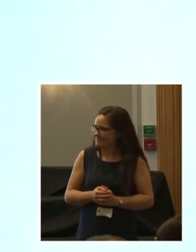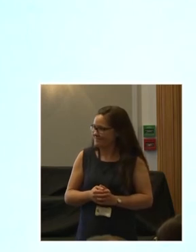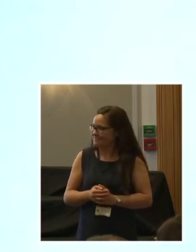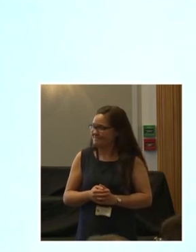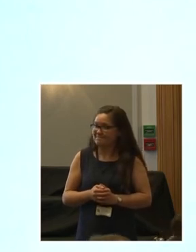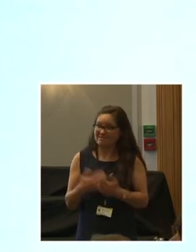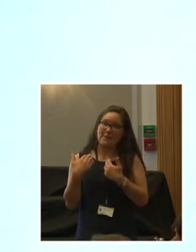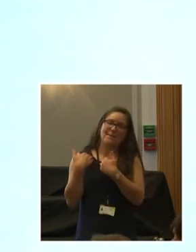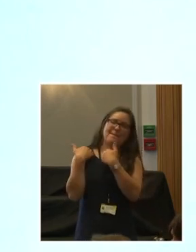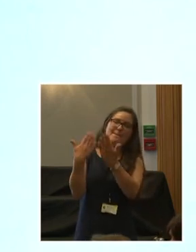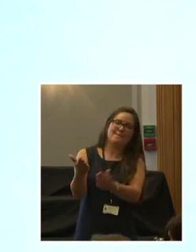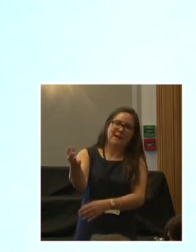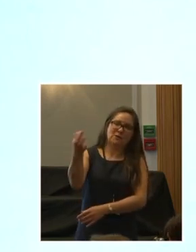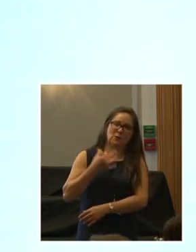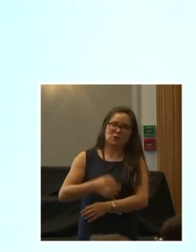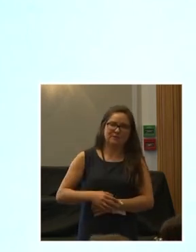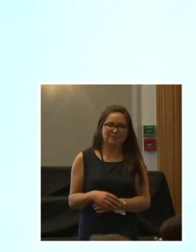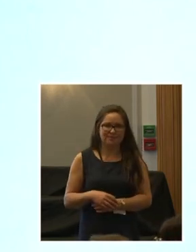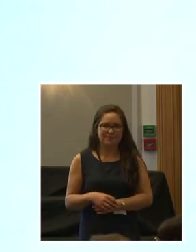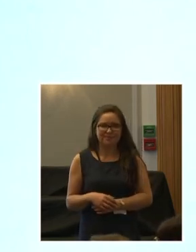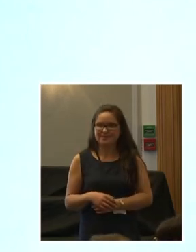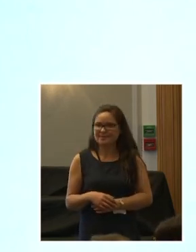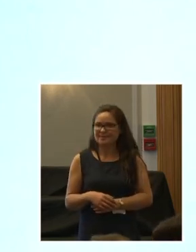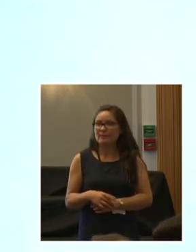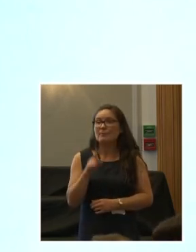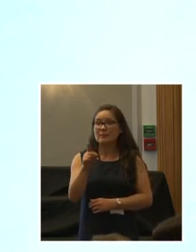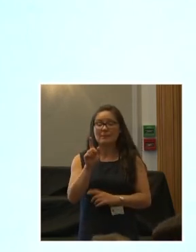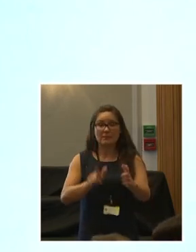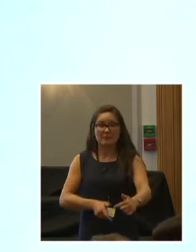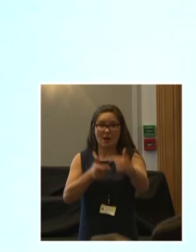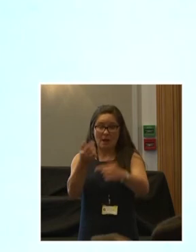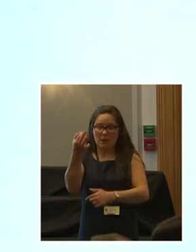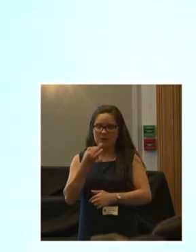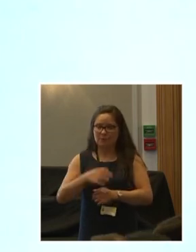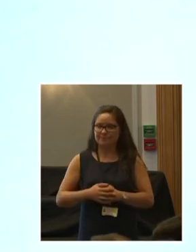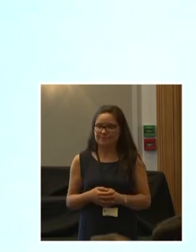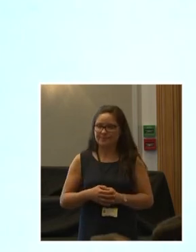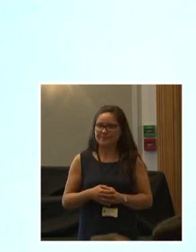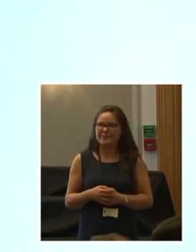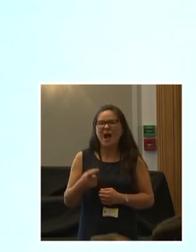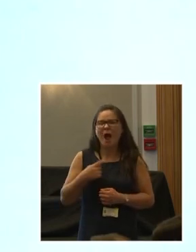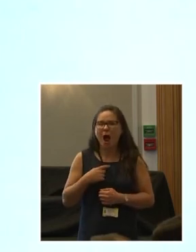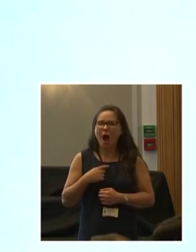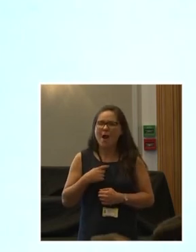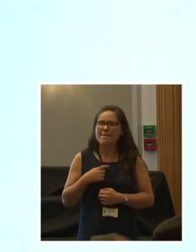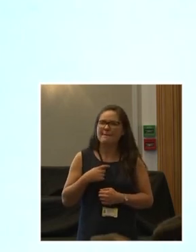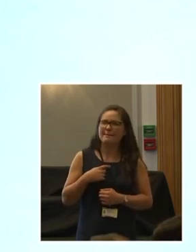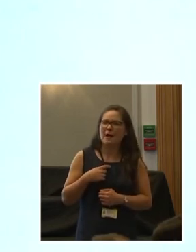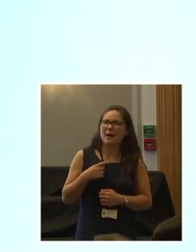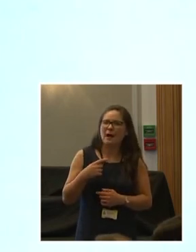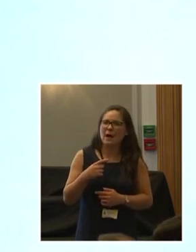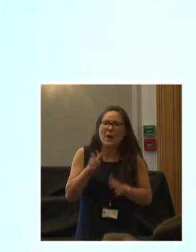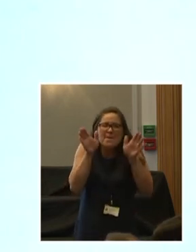over to questions. Okay, so this is from online. As a partially sighted person who uses color inversion